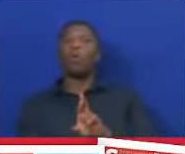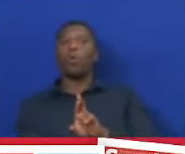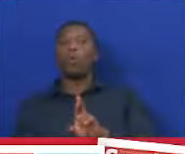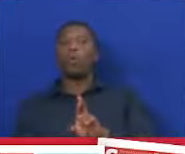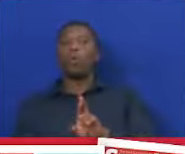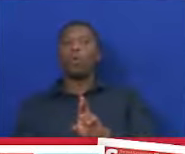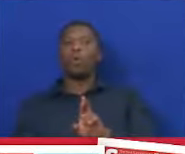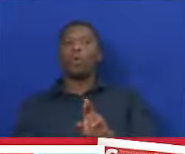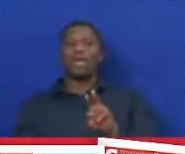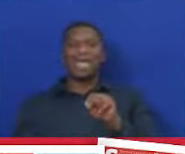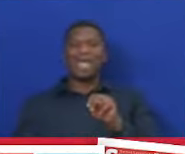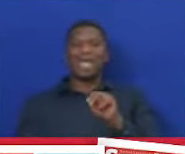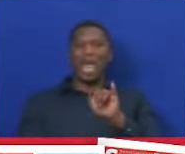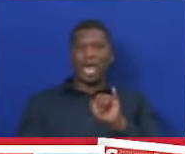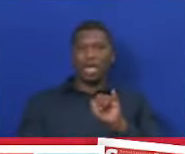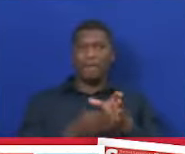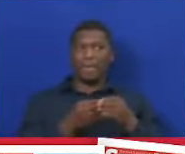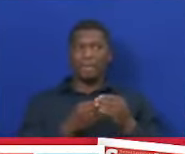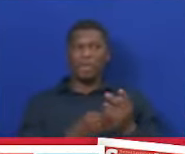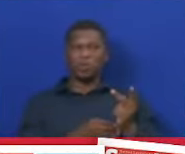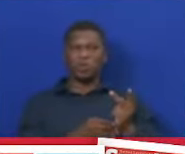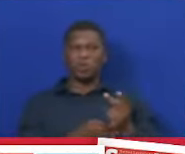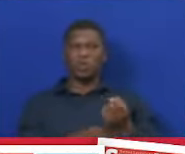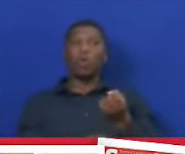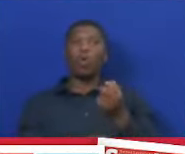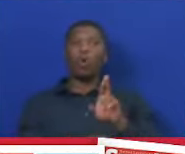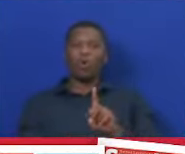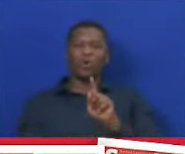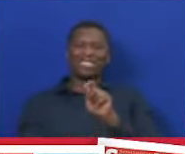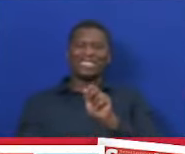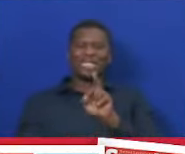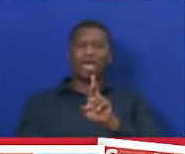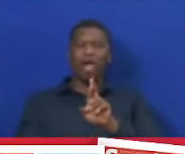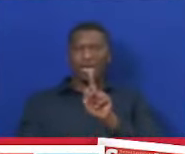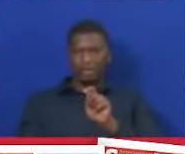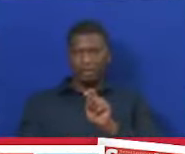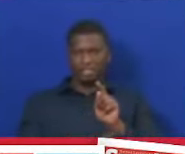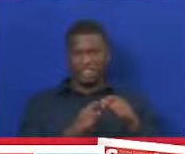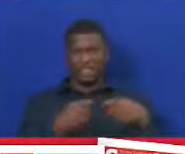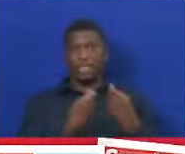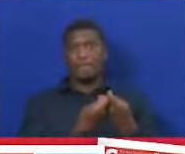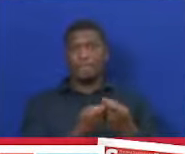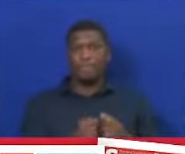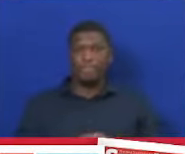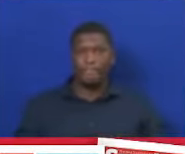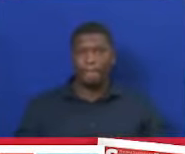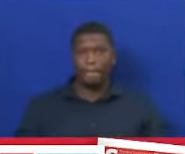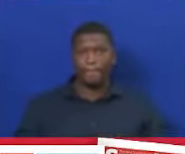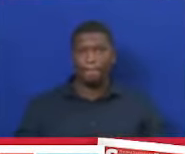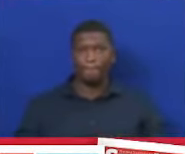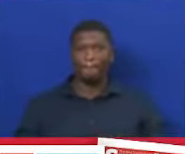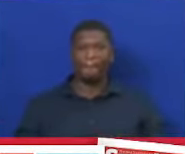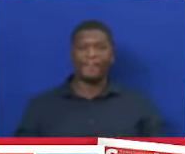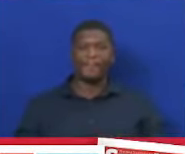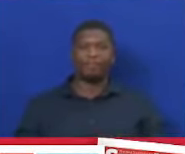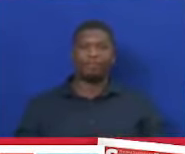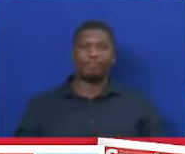members or TRT members. Thank you. Thank you.